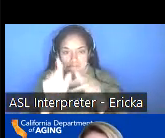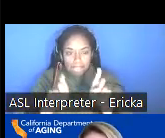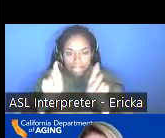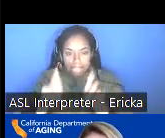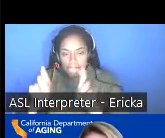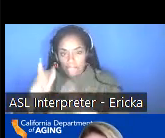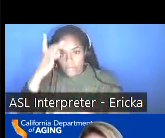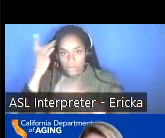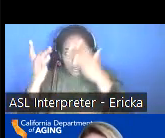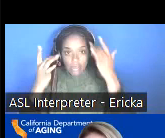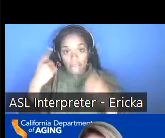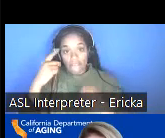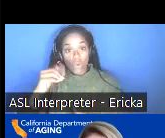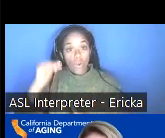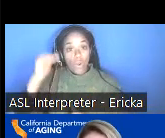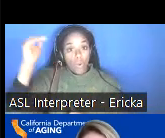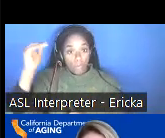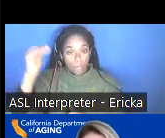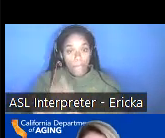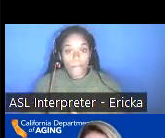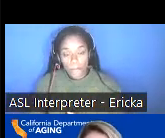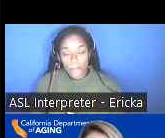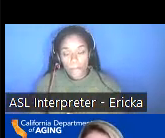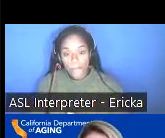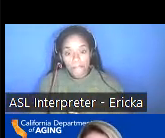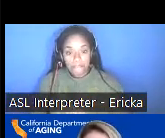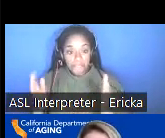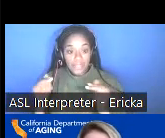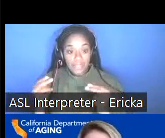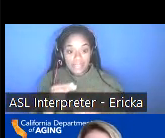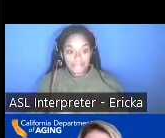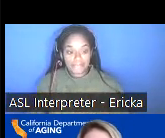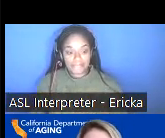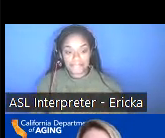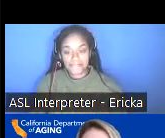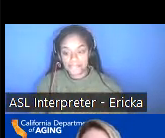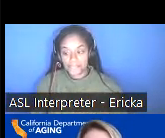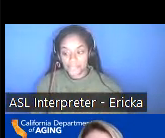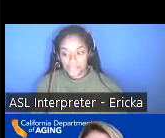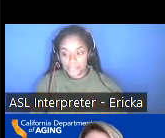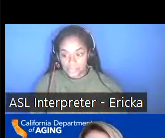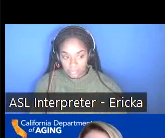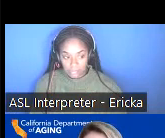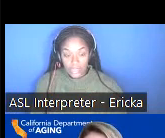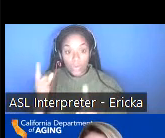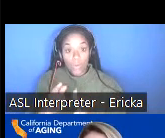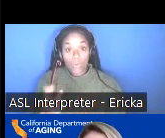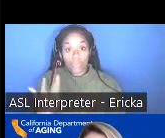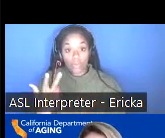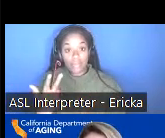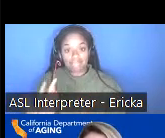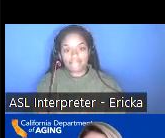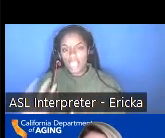Alzheimer's for the older adult population. Next slide, please. Goal 3, inclusion